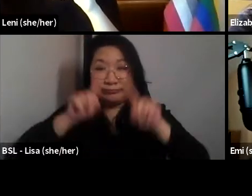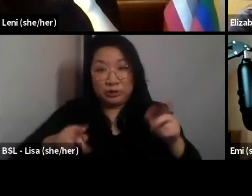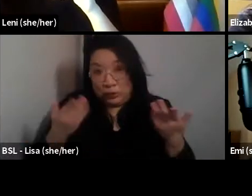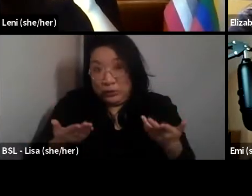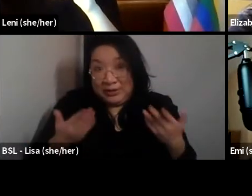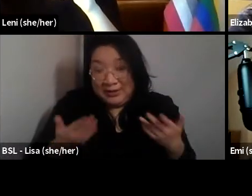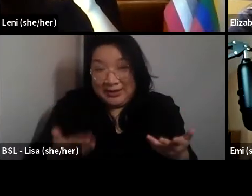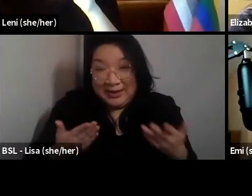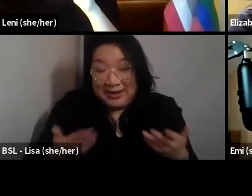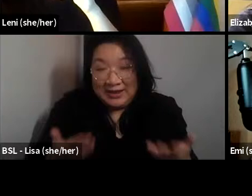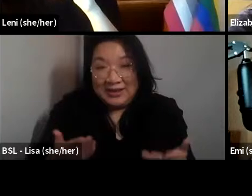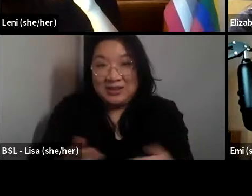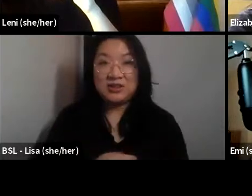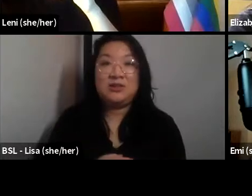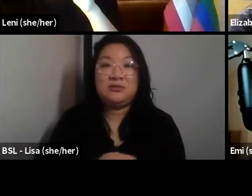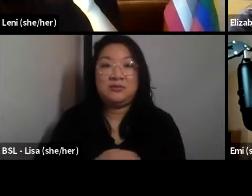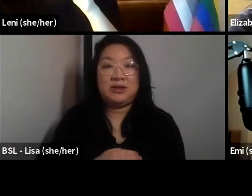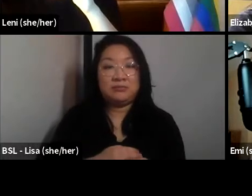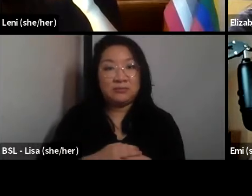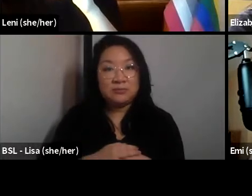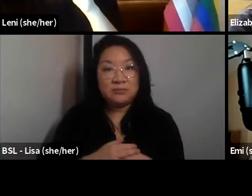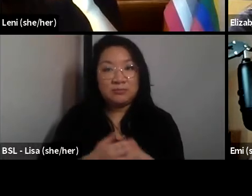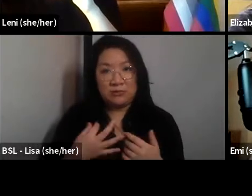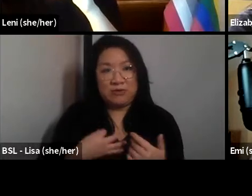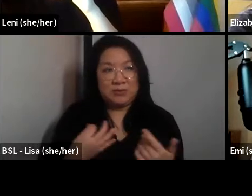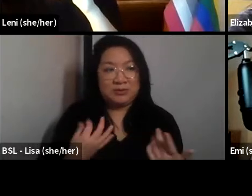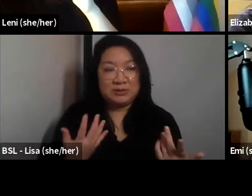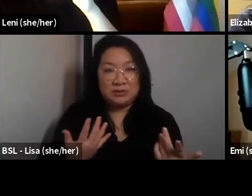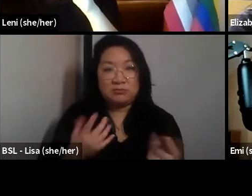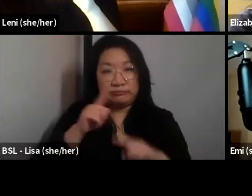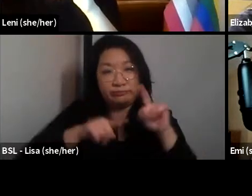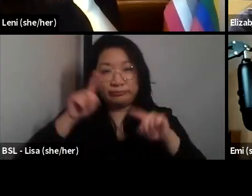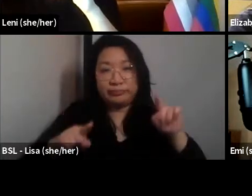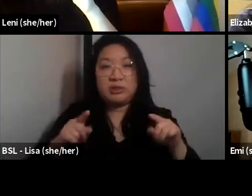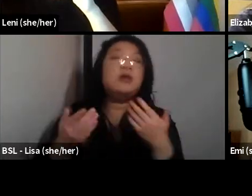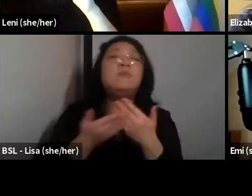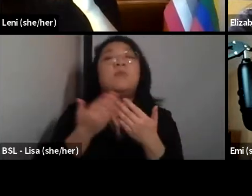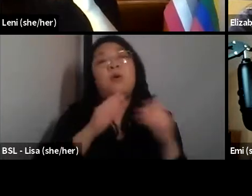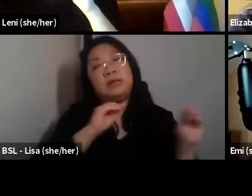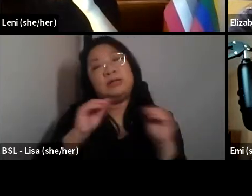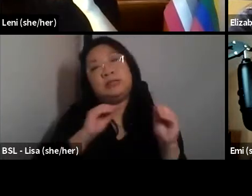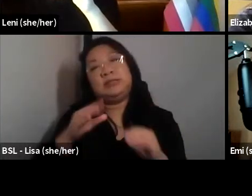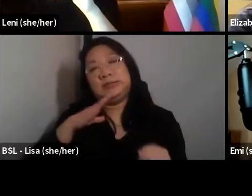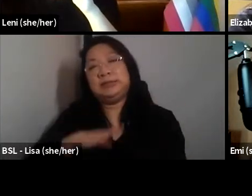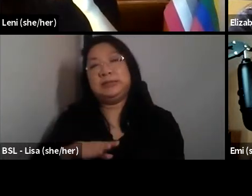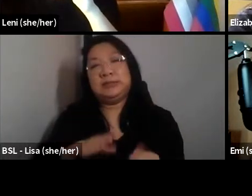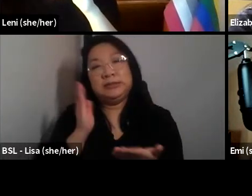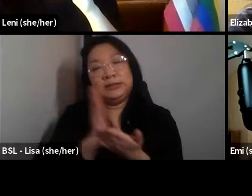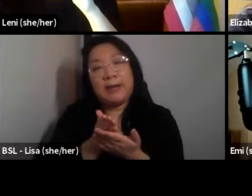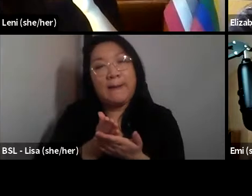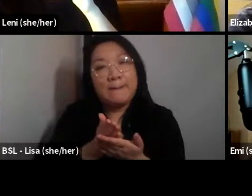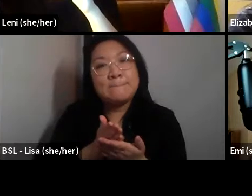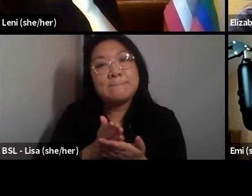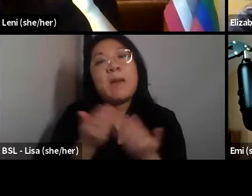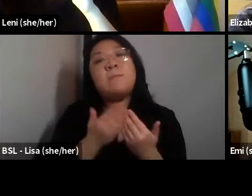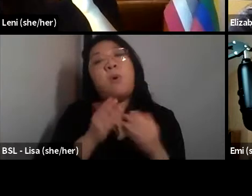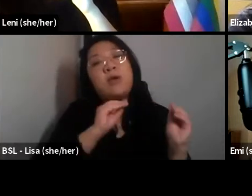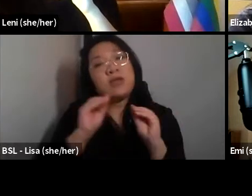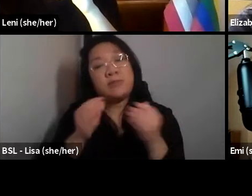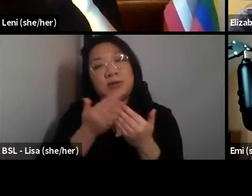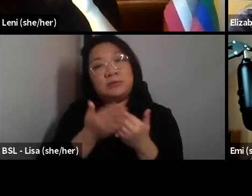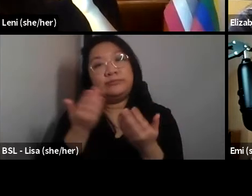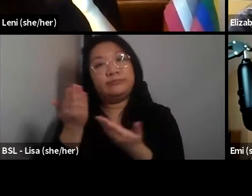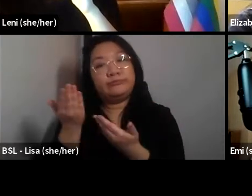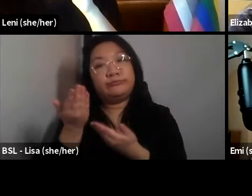just a tiny segment of it. And what everyone else was saying is that the more you educate, you know, they're completely correct. The more you educate, the more you talk about it,